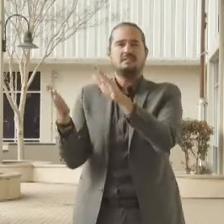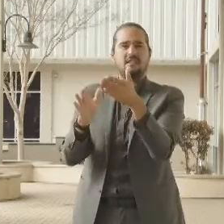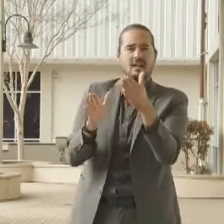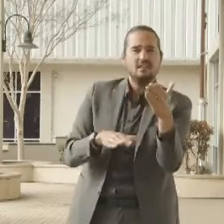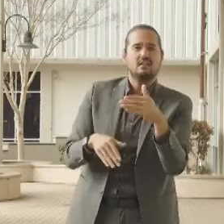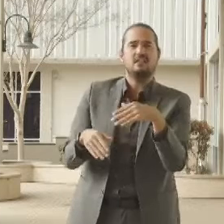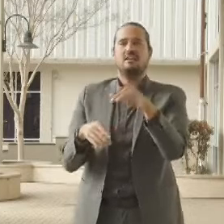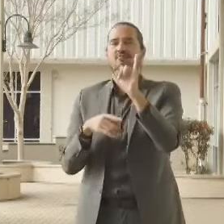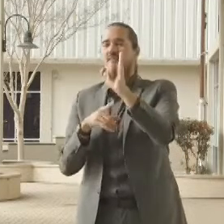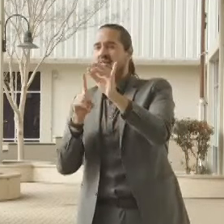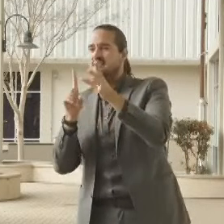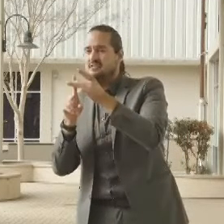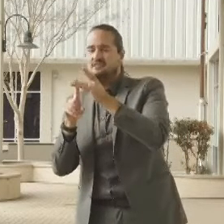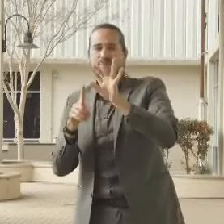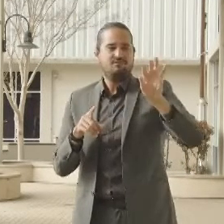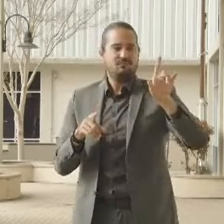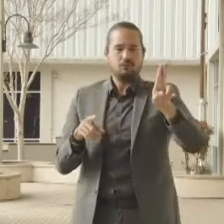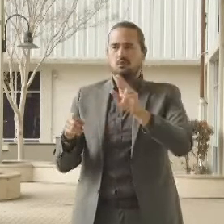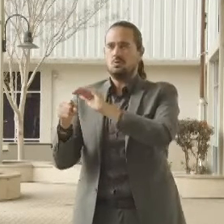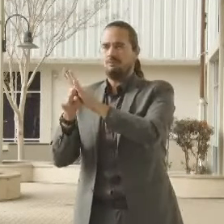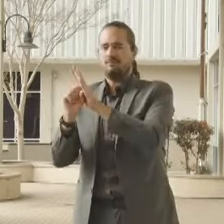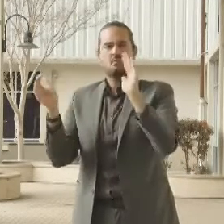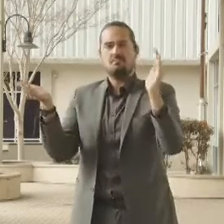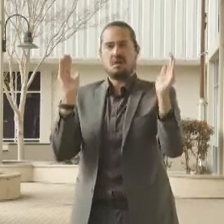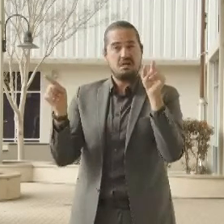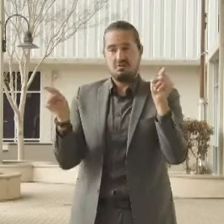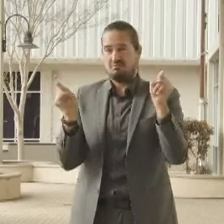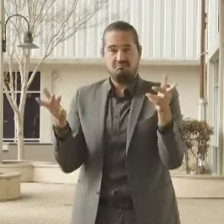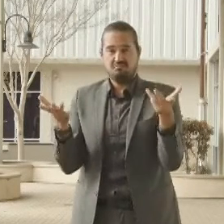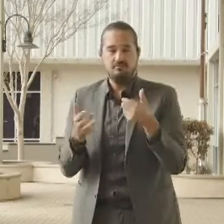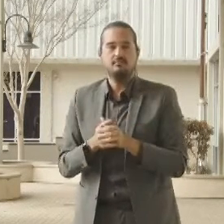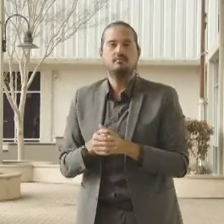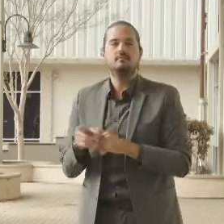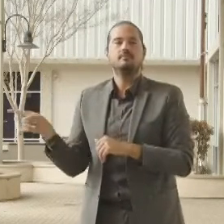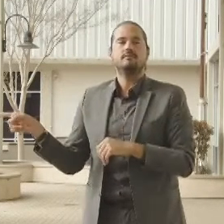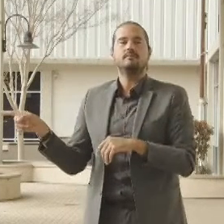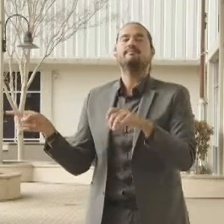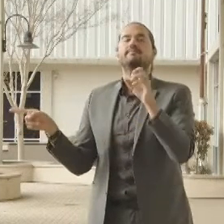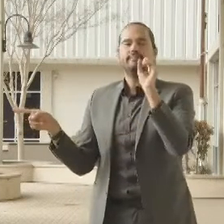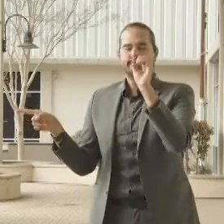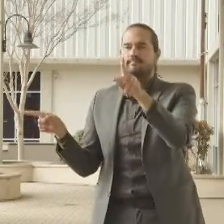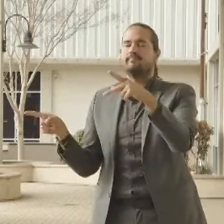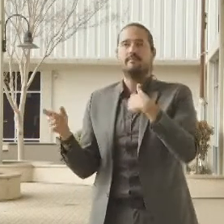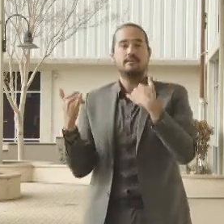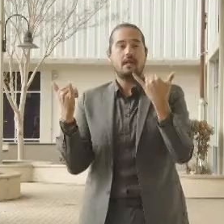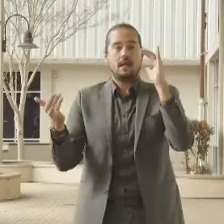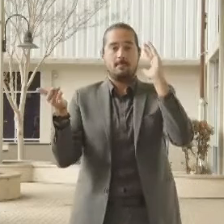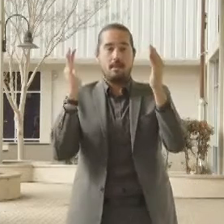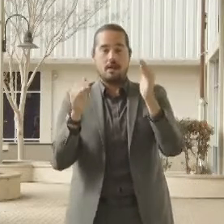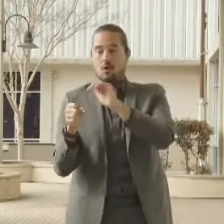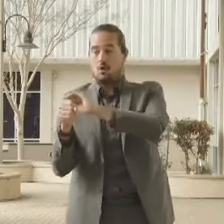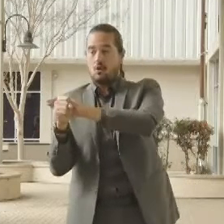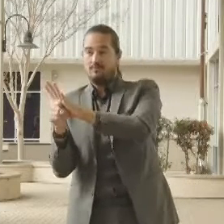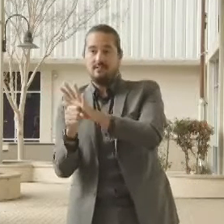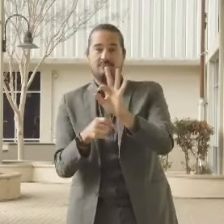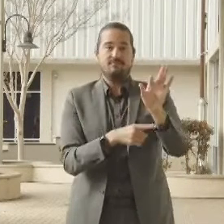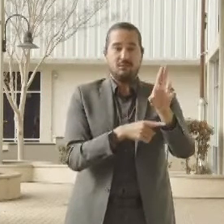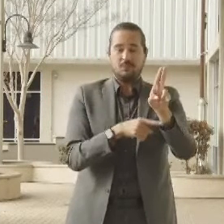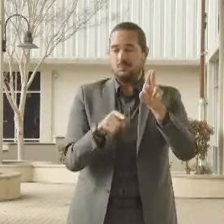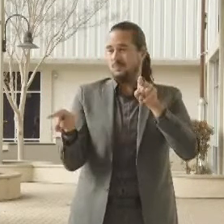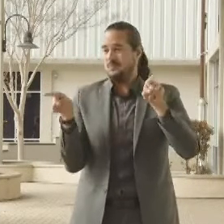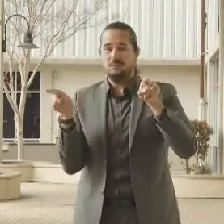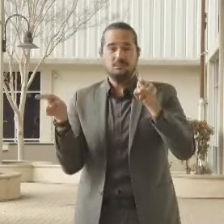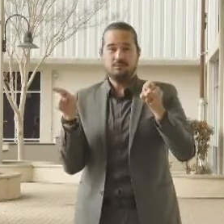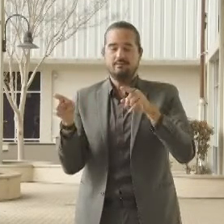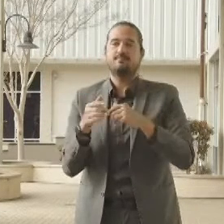infection? The question was, how would I compare COVID right now with a flu season? I was just